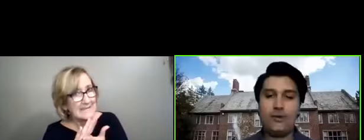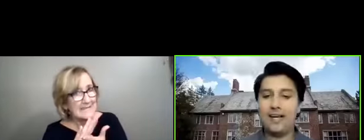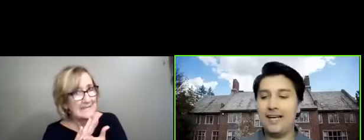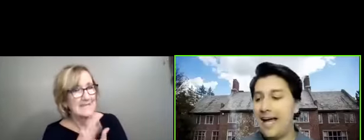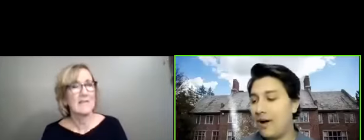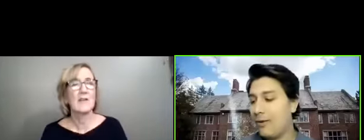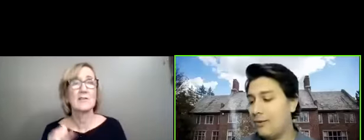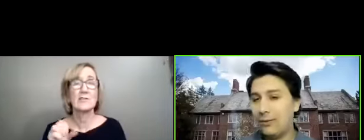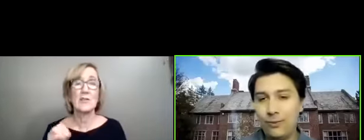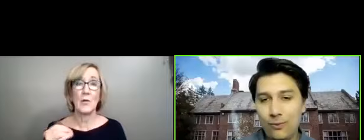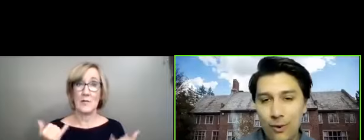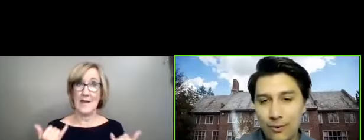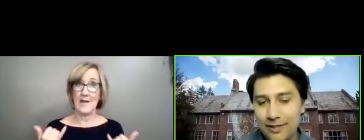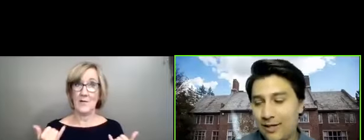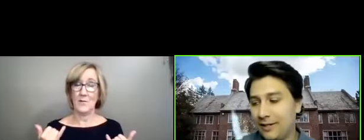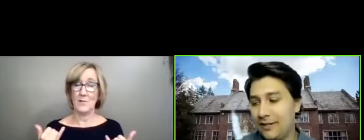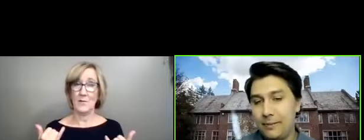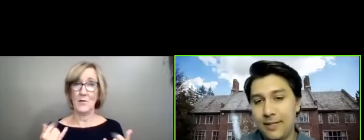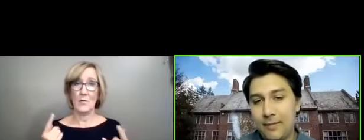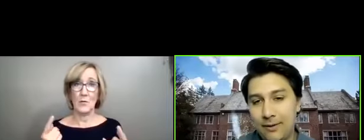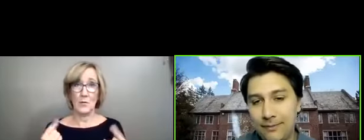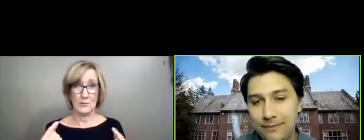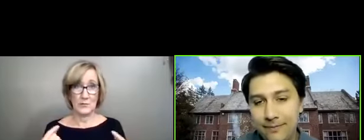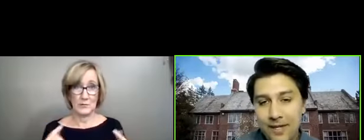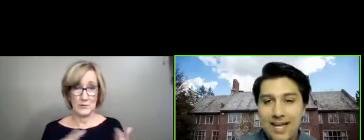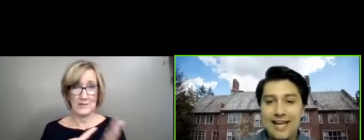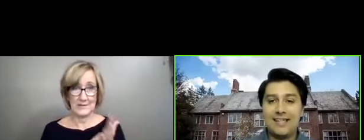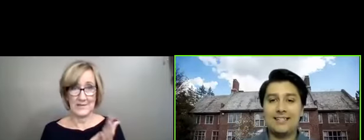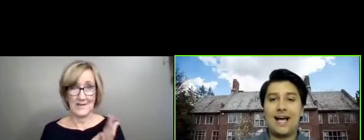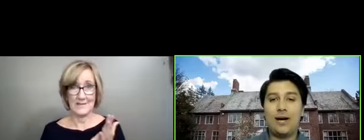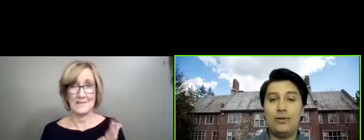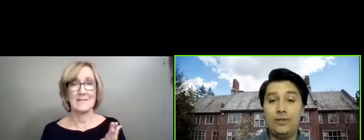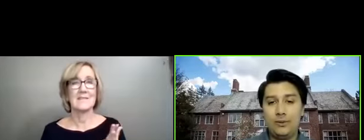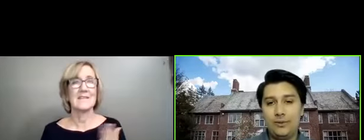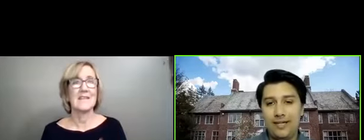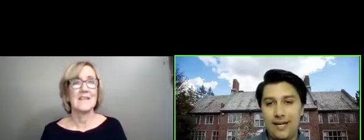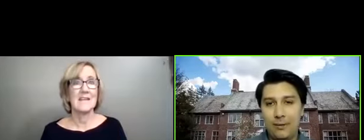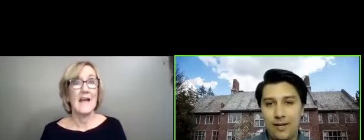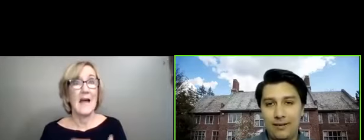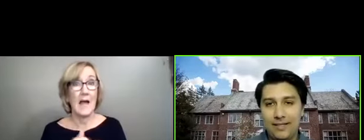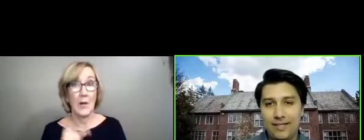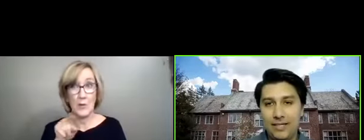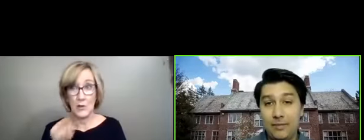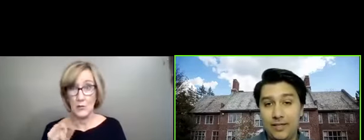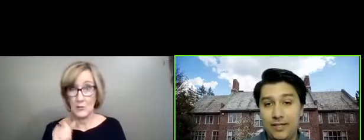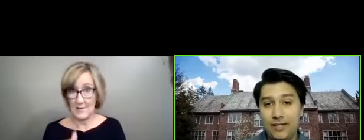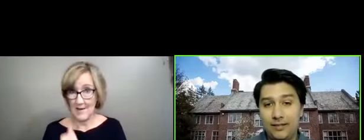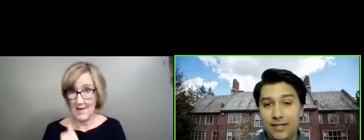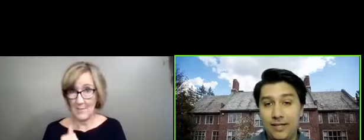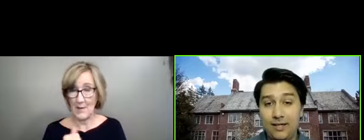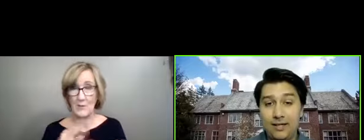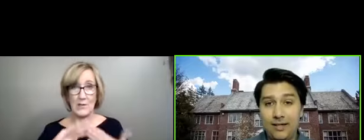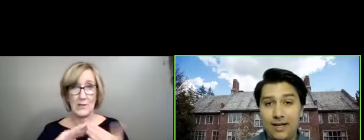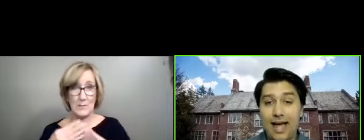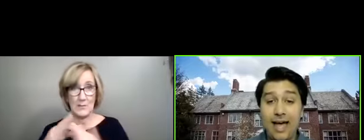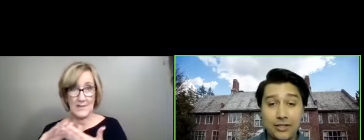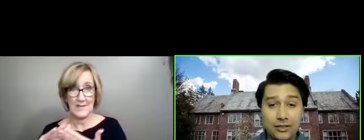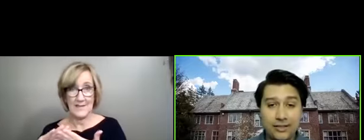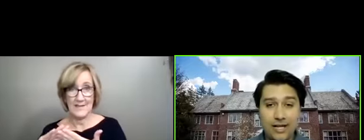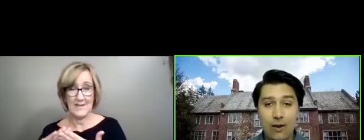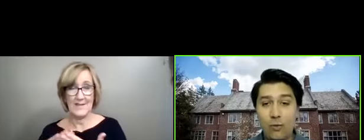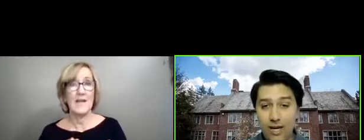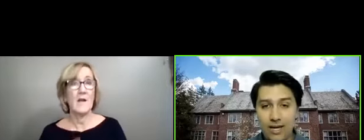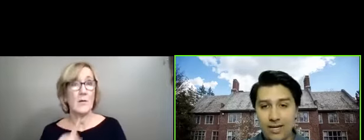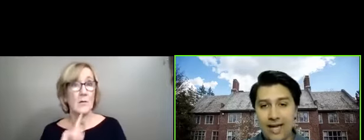So now what we're going to talk a little bit about is how you can help out in the community, and